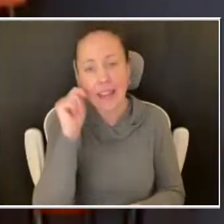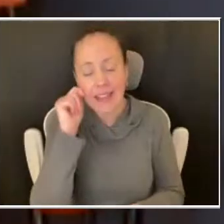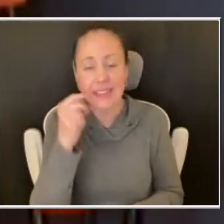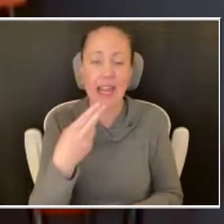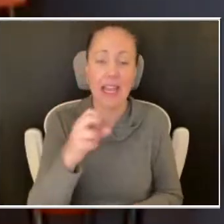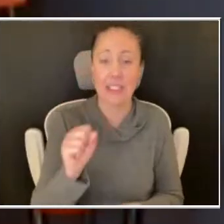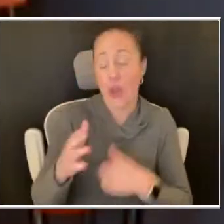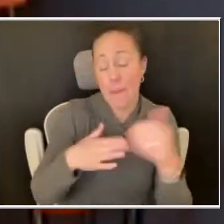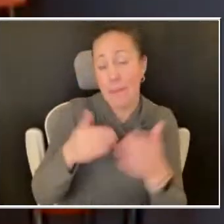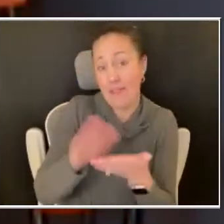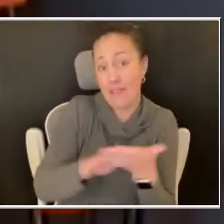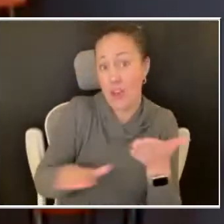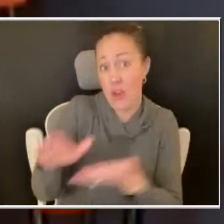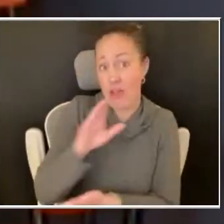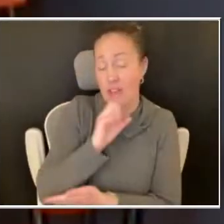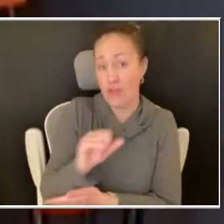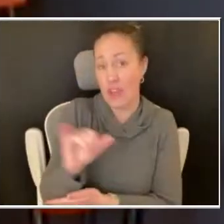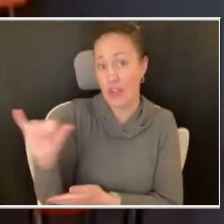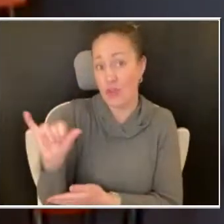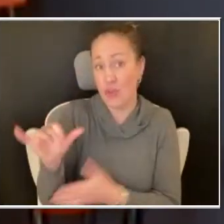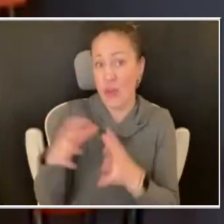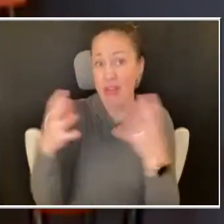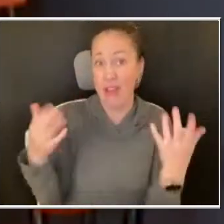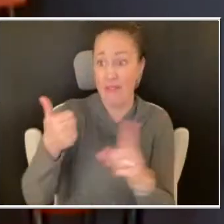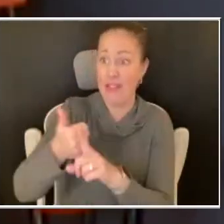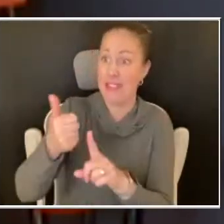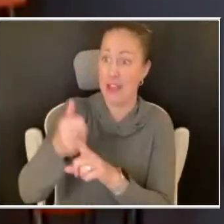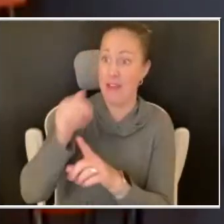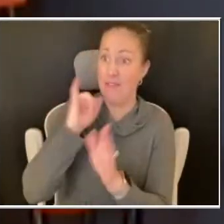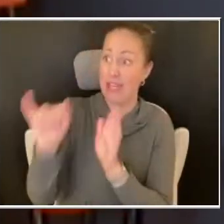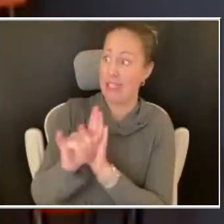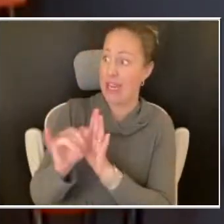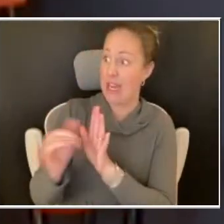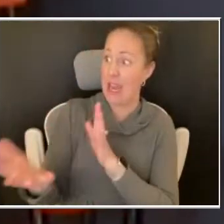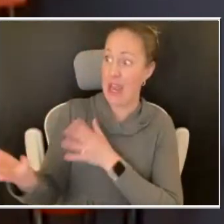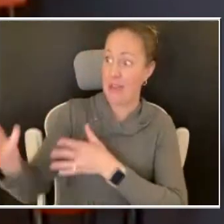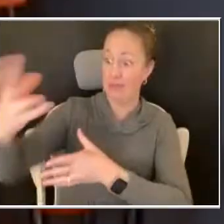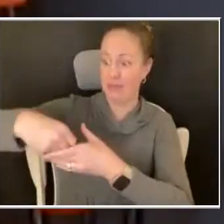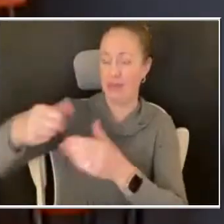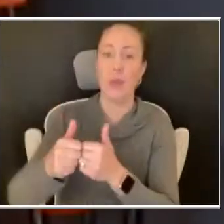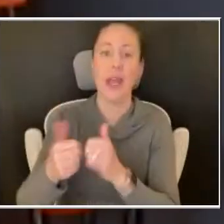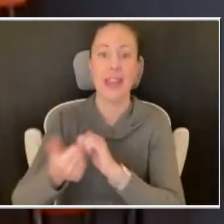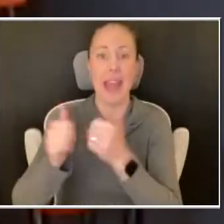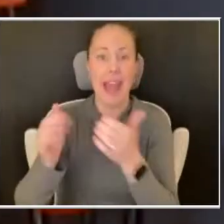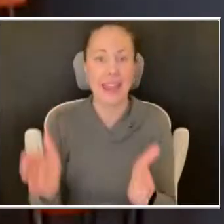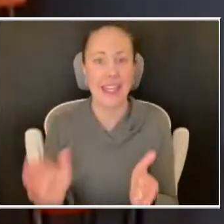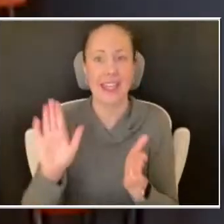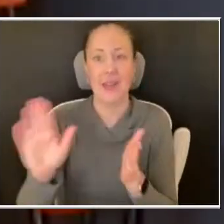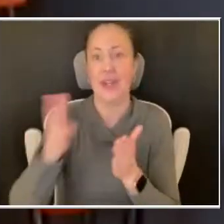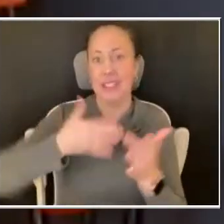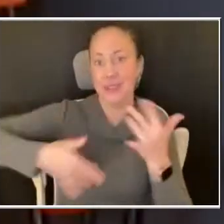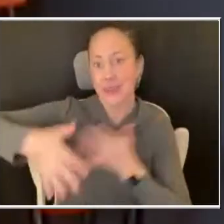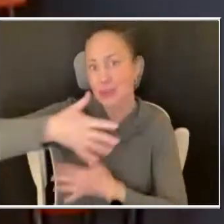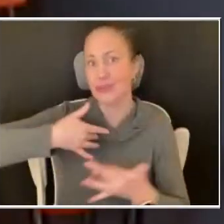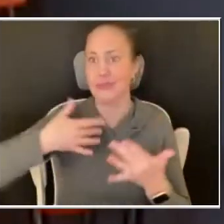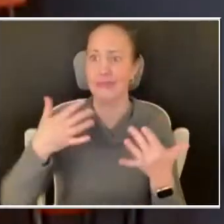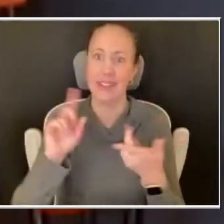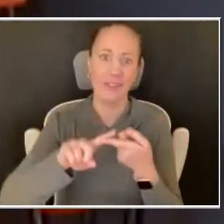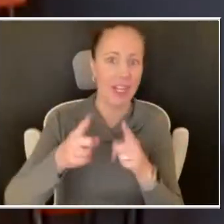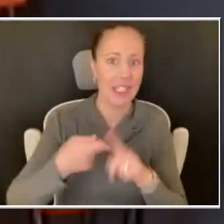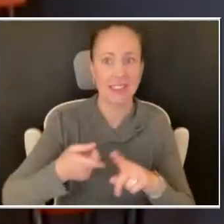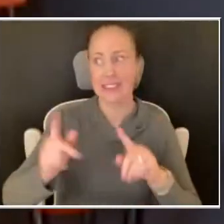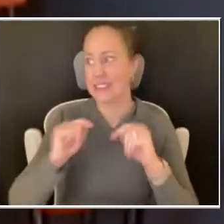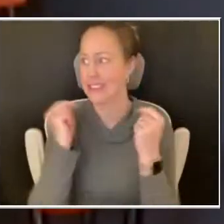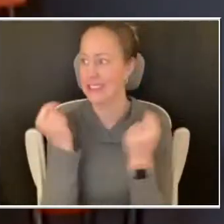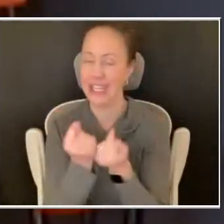collegiate age groups. A lot of your self-identity is wrapped up in being an athlete. It's also your social system. It's how you see your friends. And then to have that